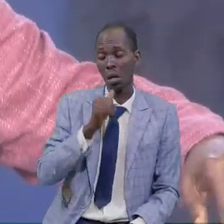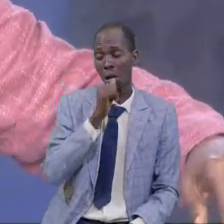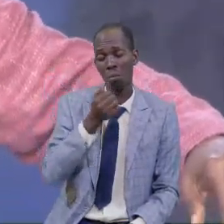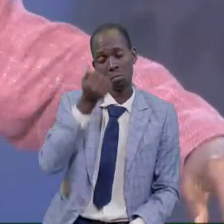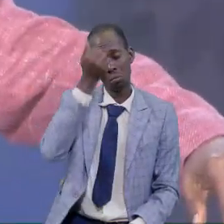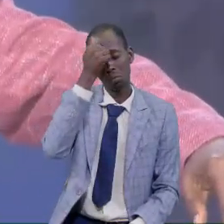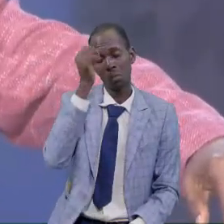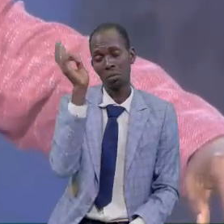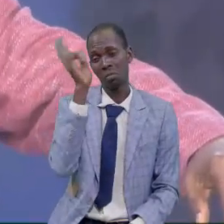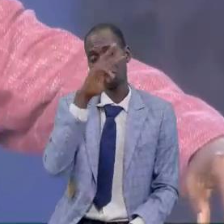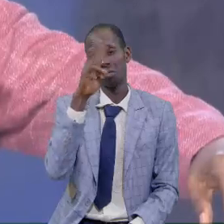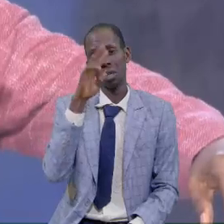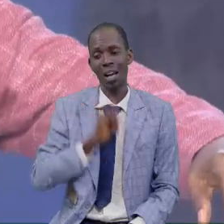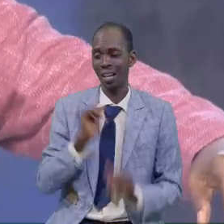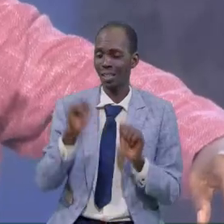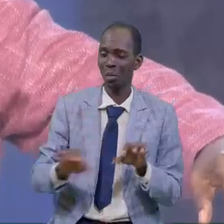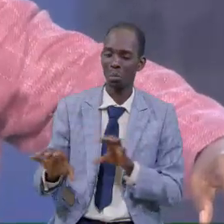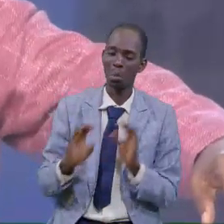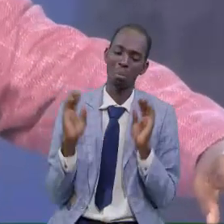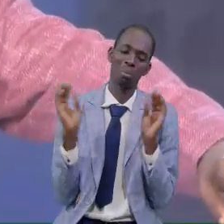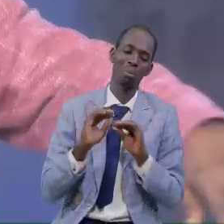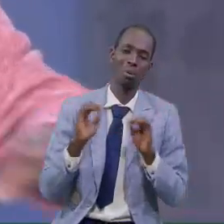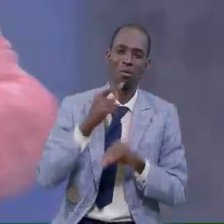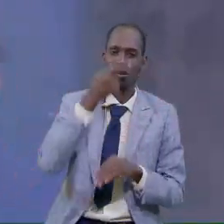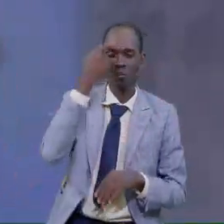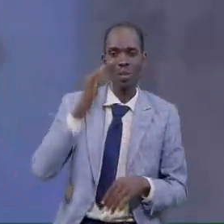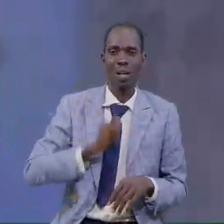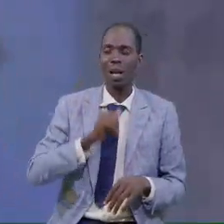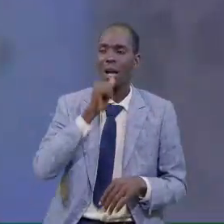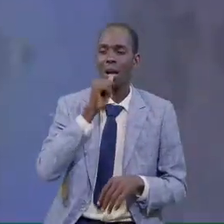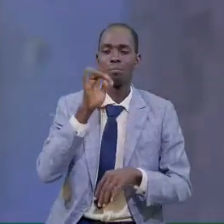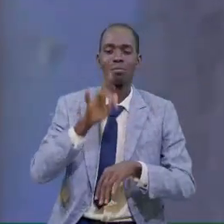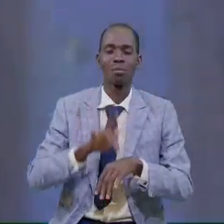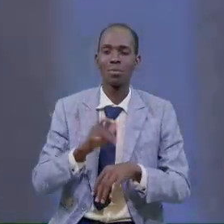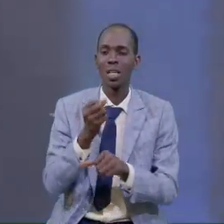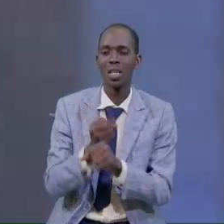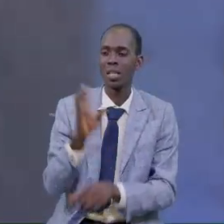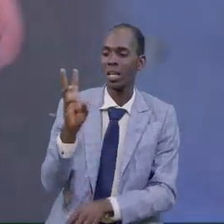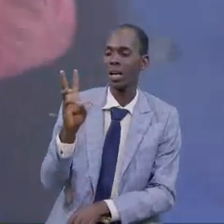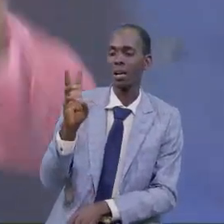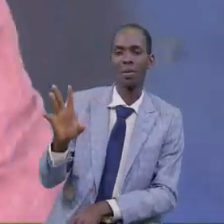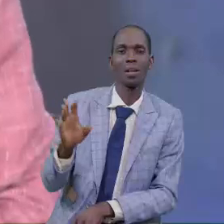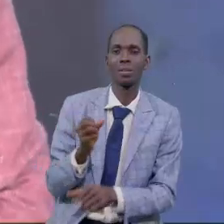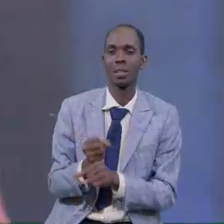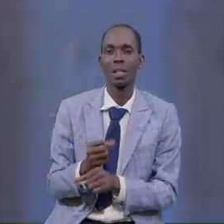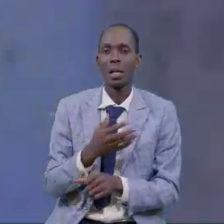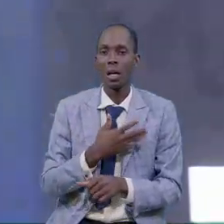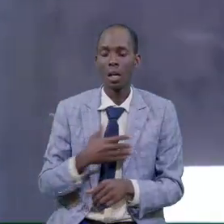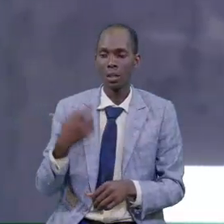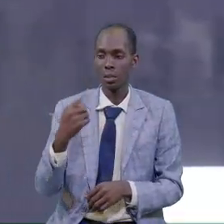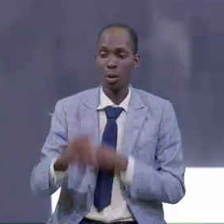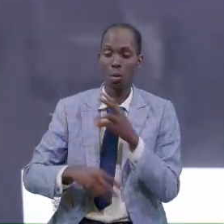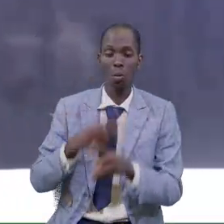nothing because now I am 65. And the watch confirms that. And they retire